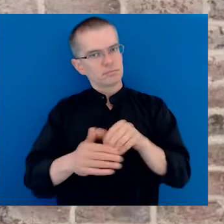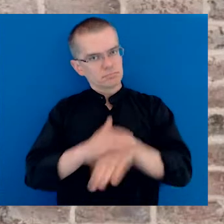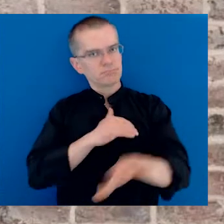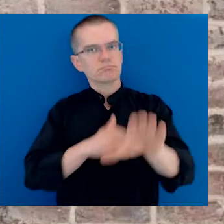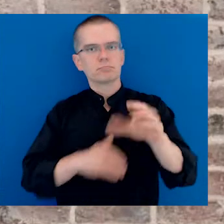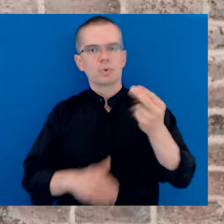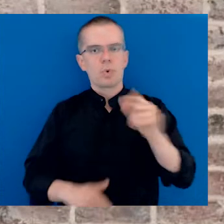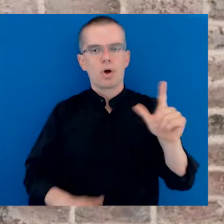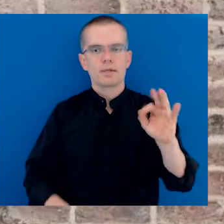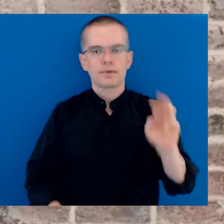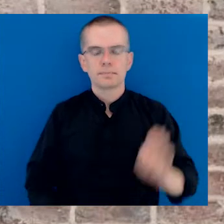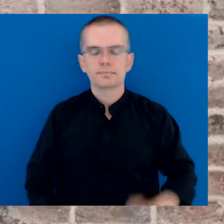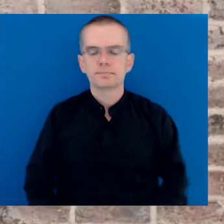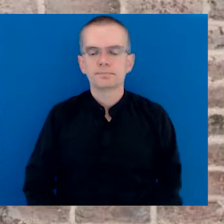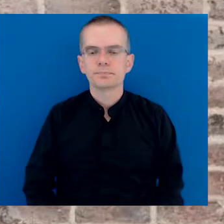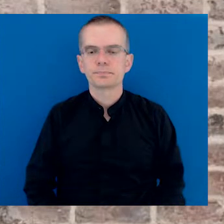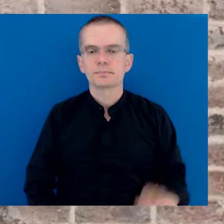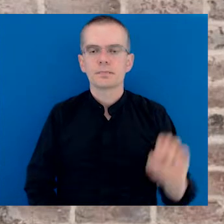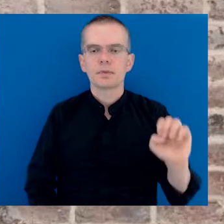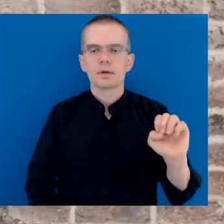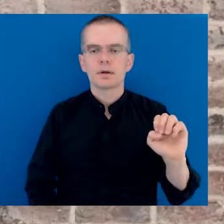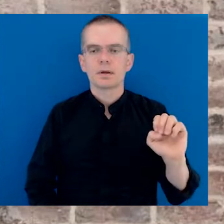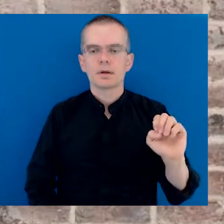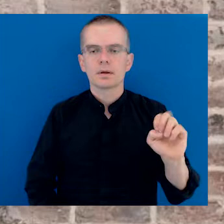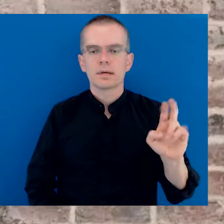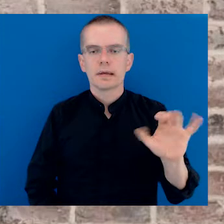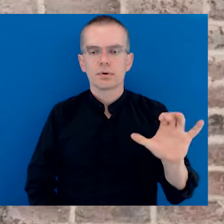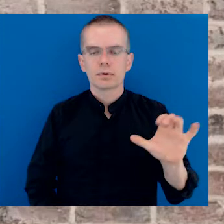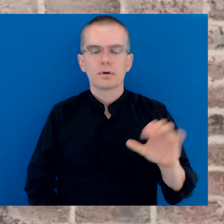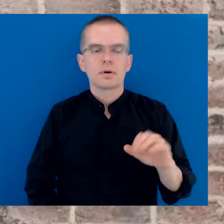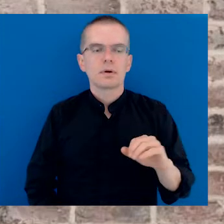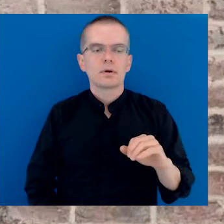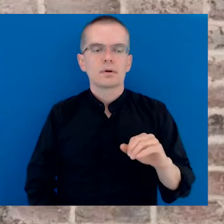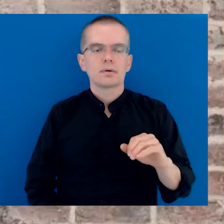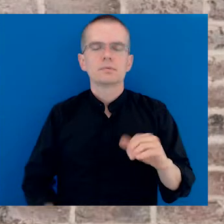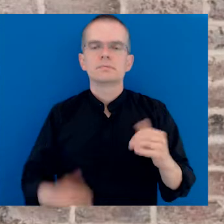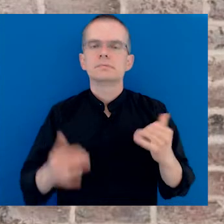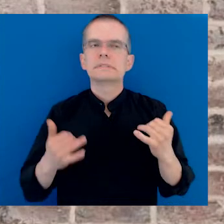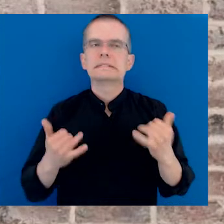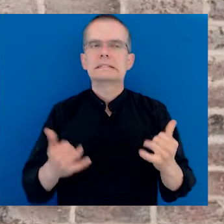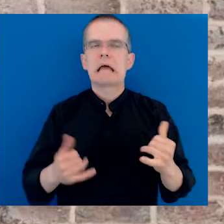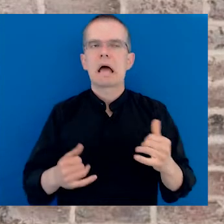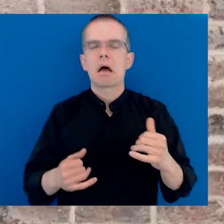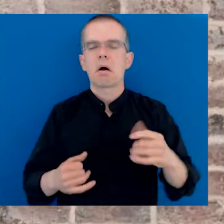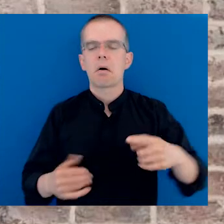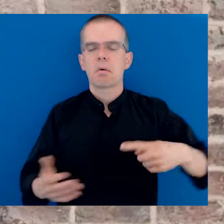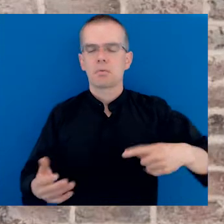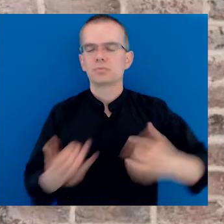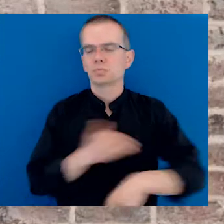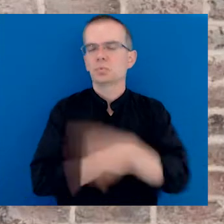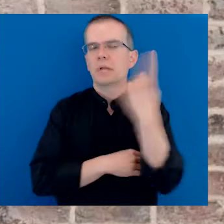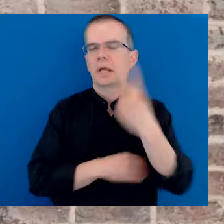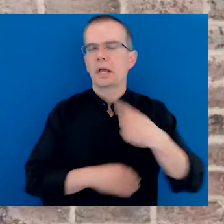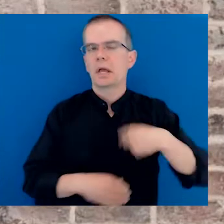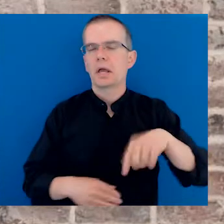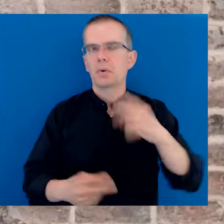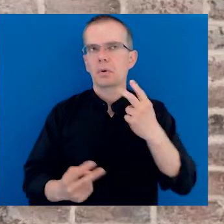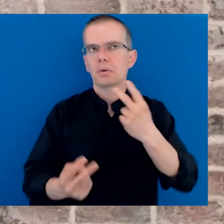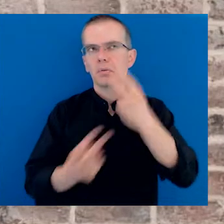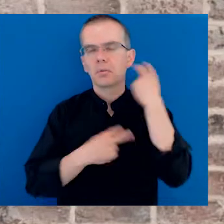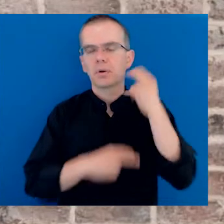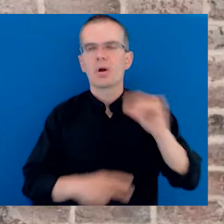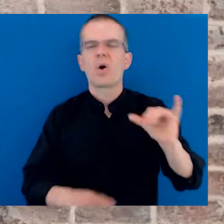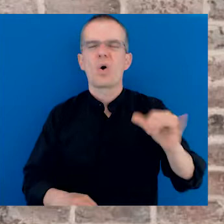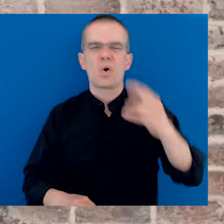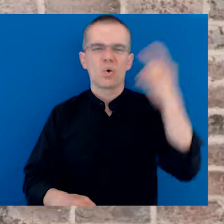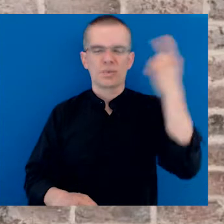there's a greater appreciation for some of the things he was able to do as a fielder.